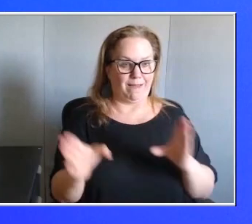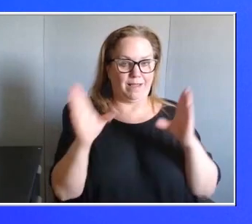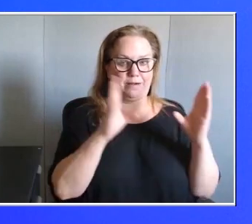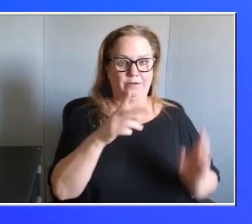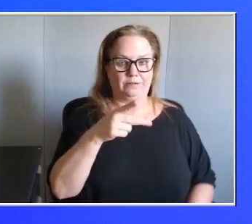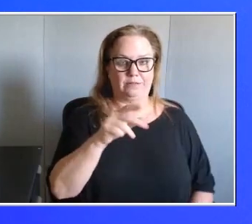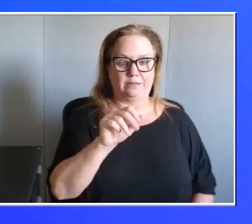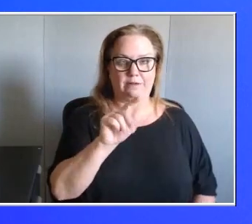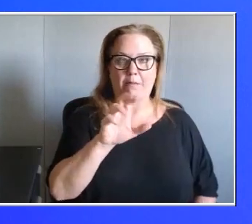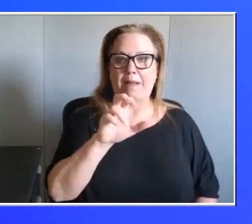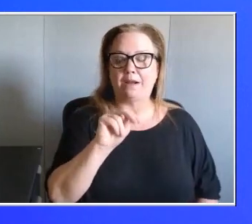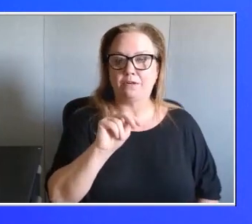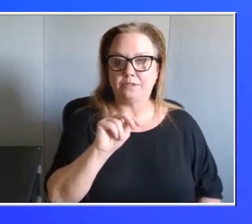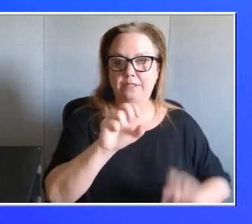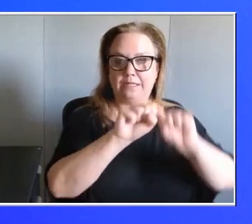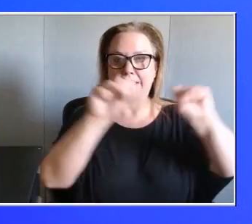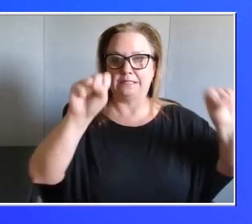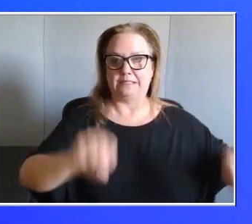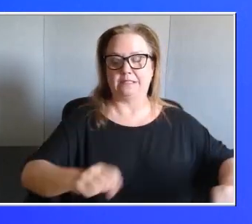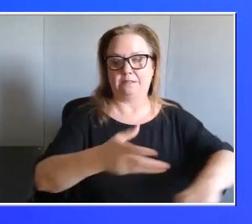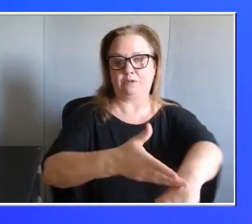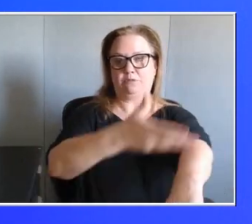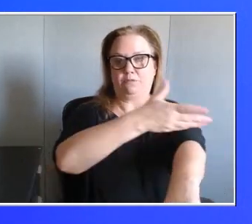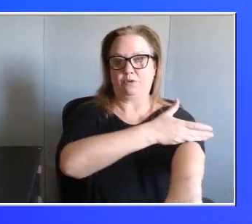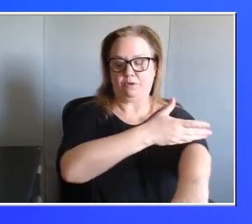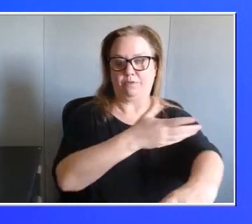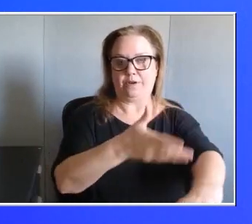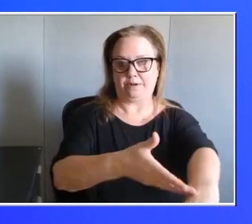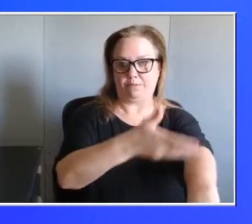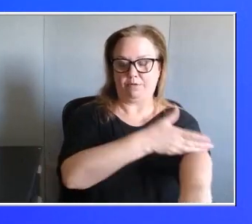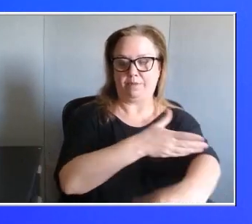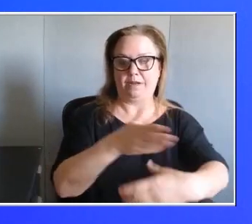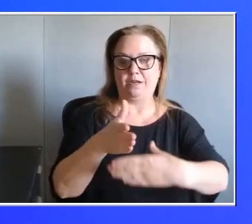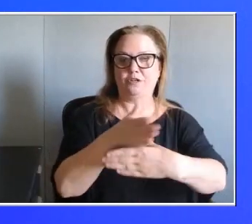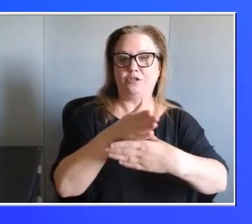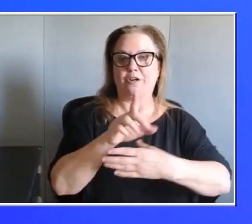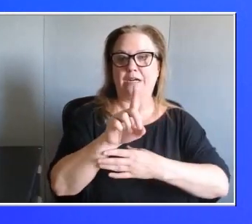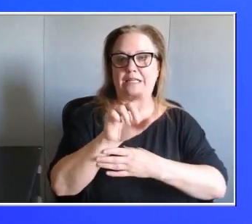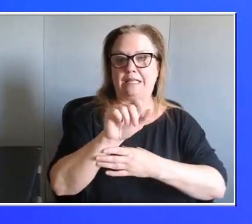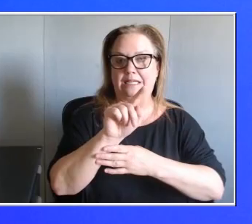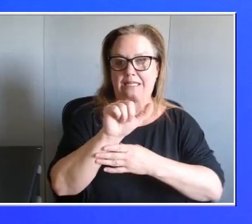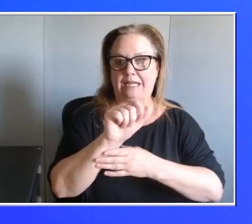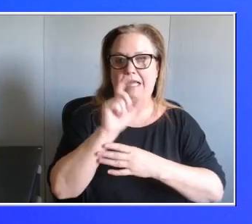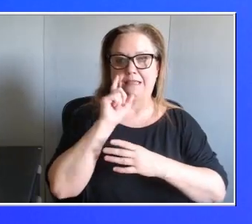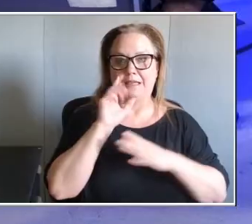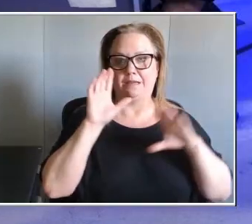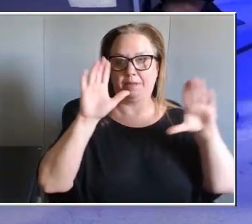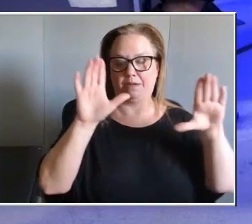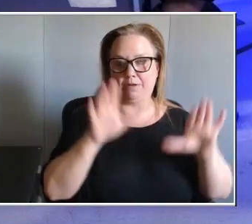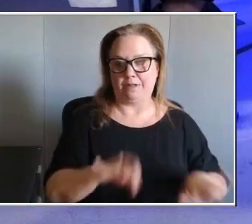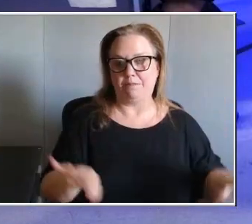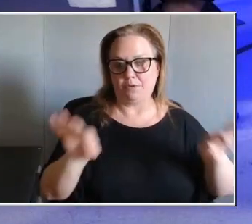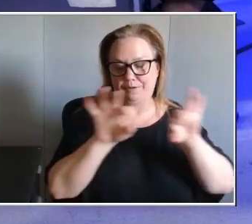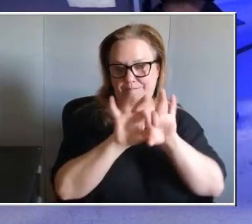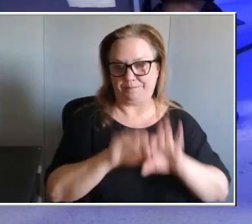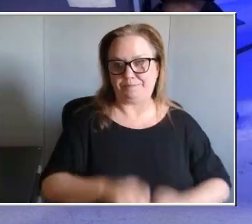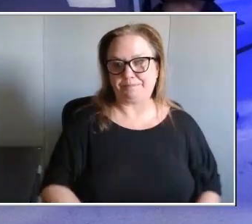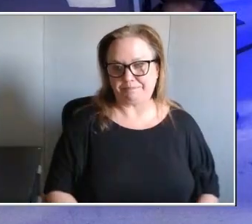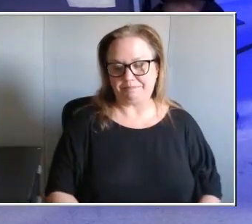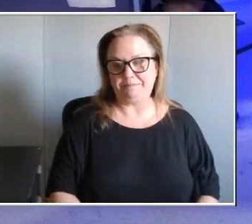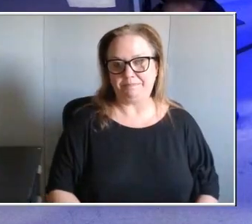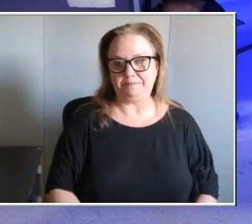that and systems to improve that, if we do find improvement, sharing that data, I think would be really important. Yeah, it's a big